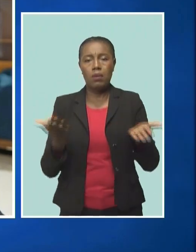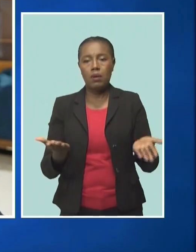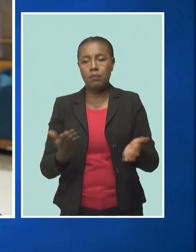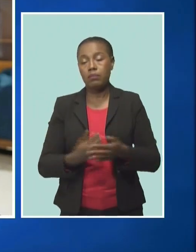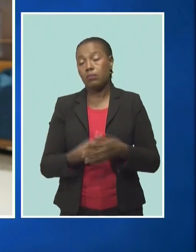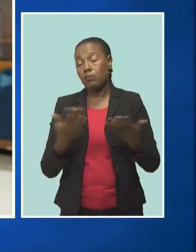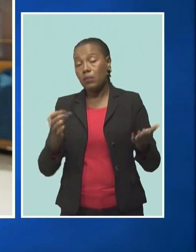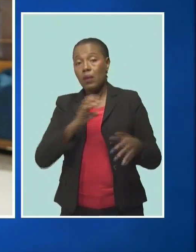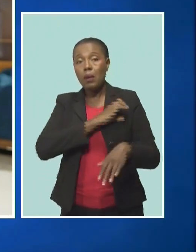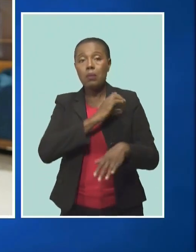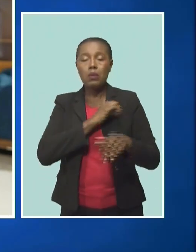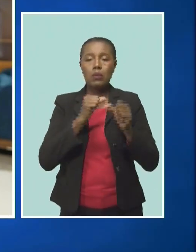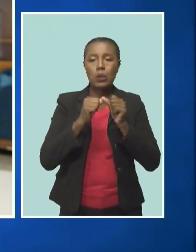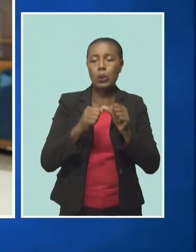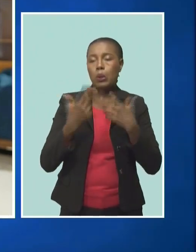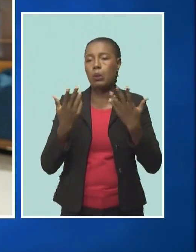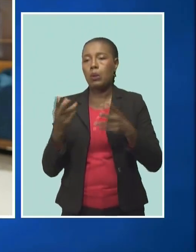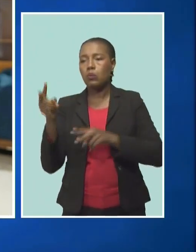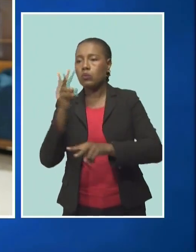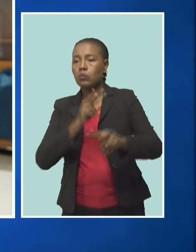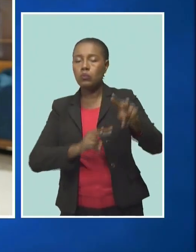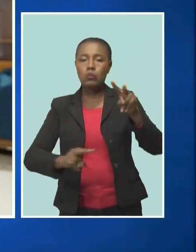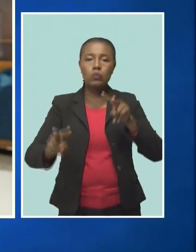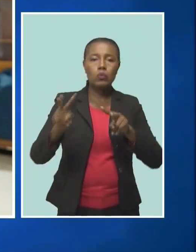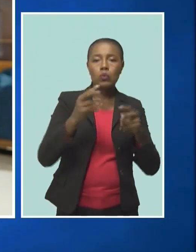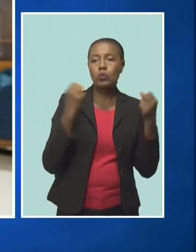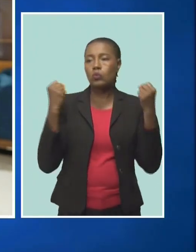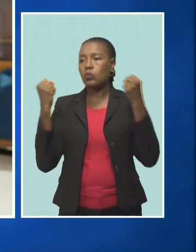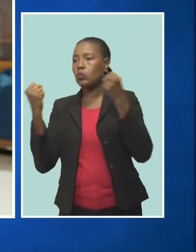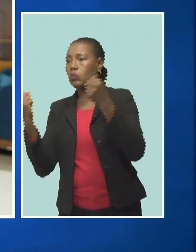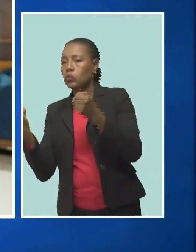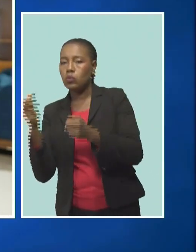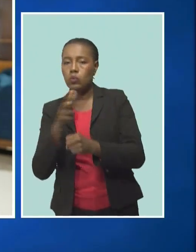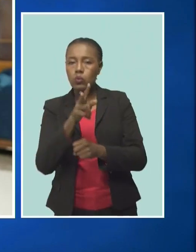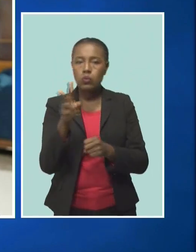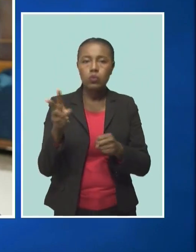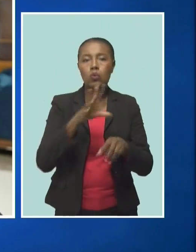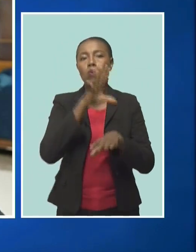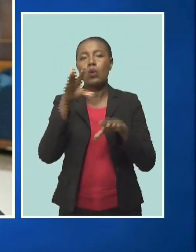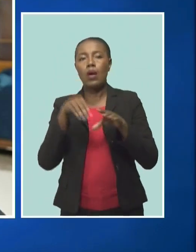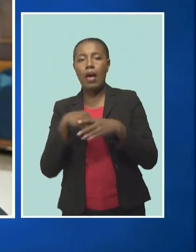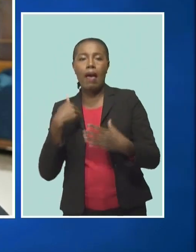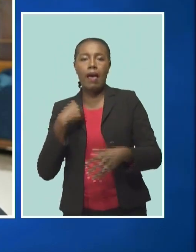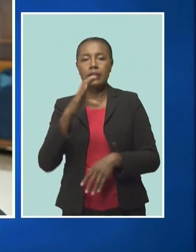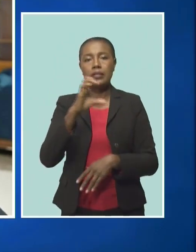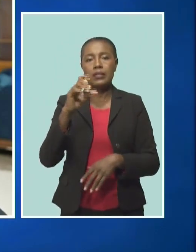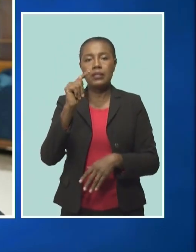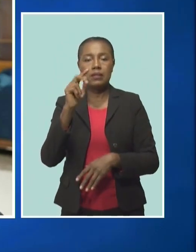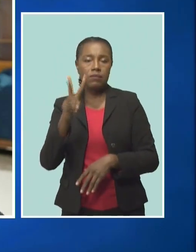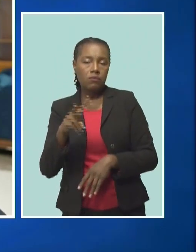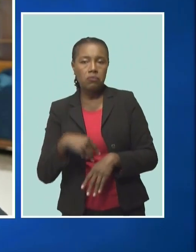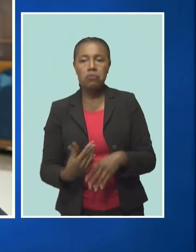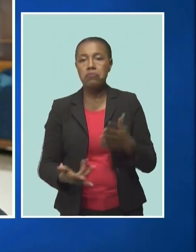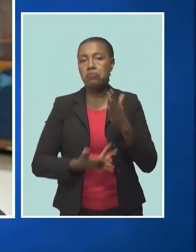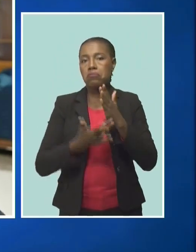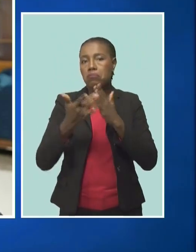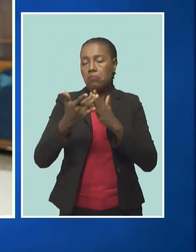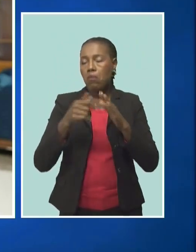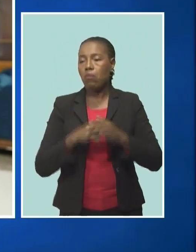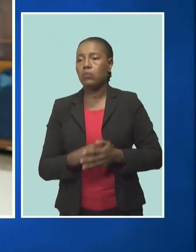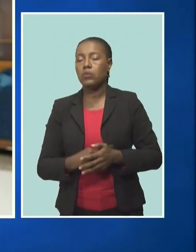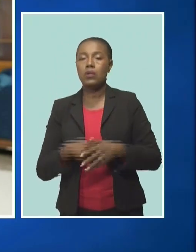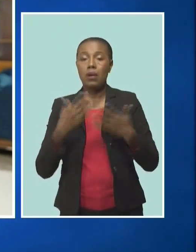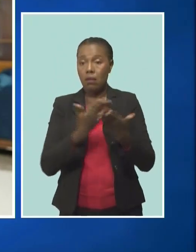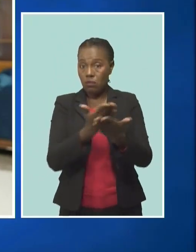have ongoing patrols. We are employing our CCTV technologies, and of course, you,